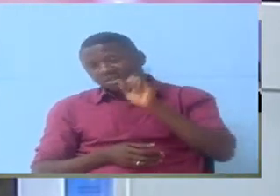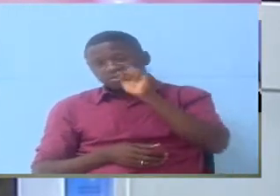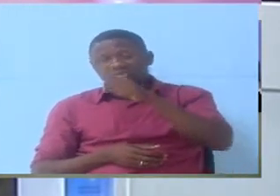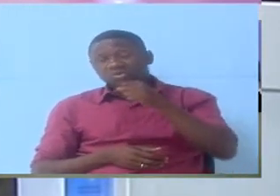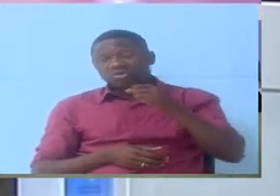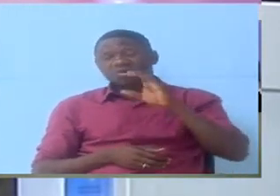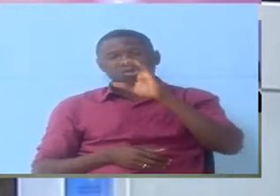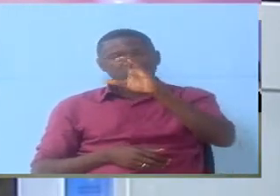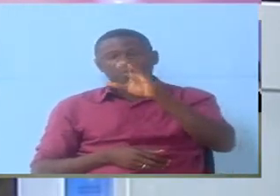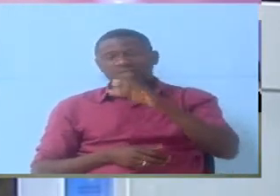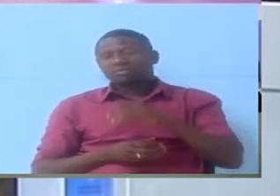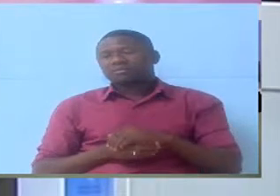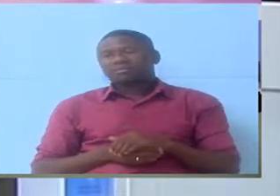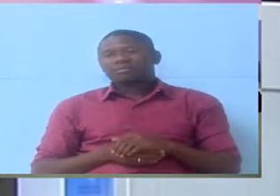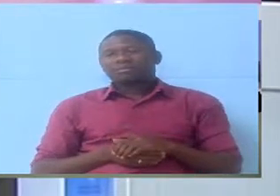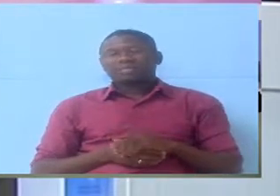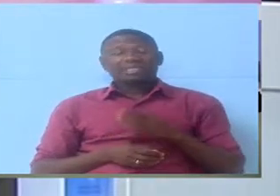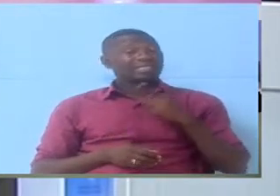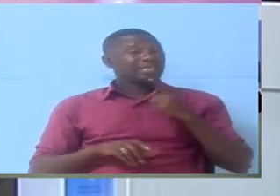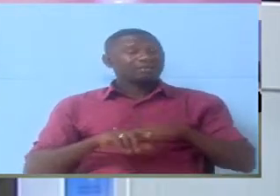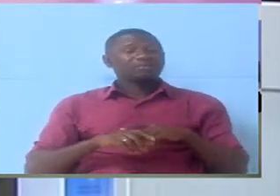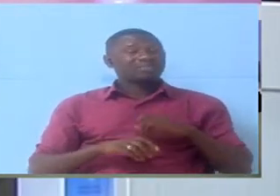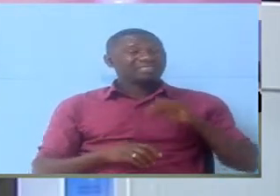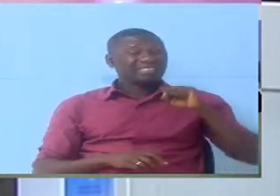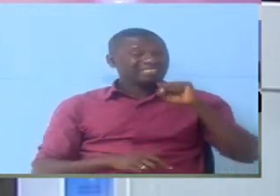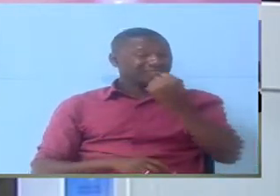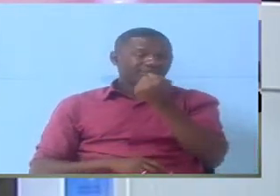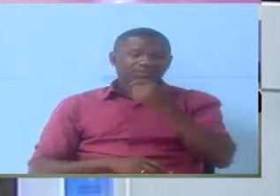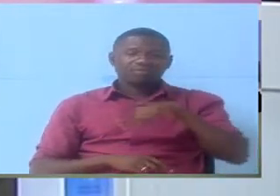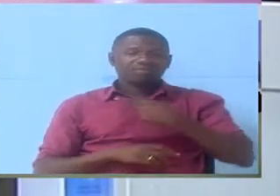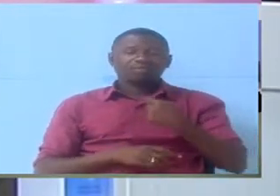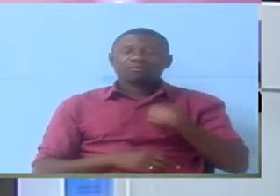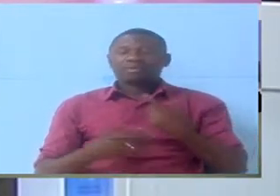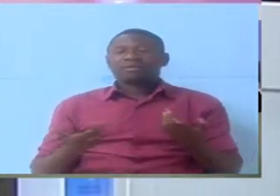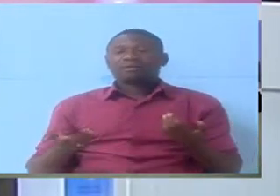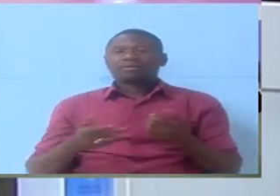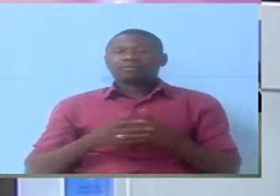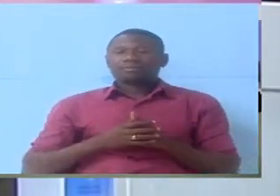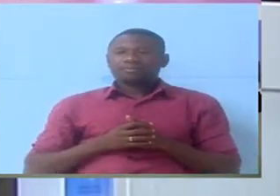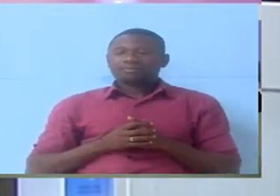It was tough for me. Because